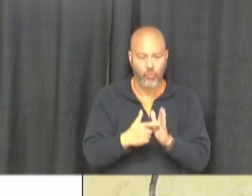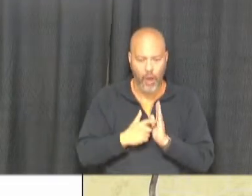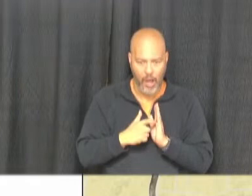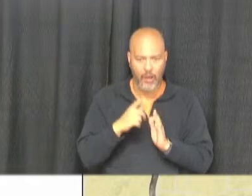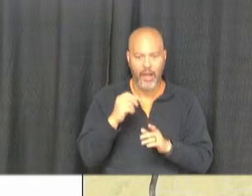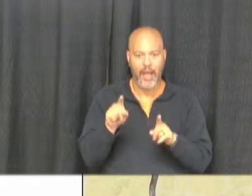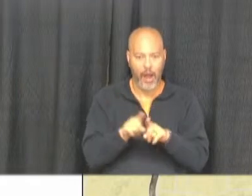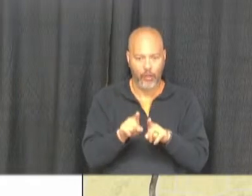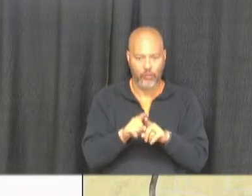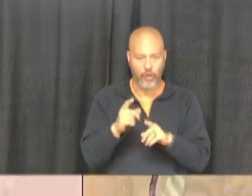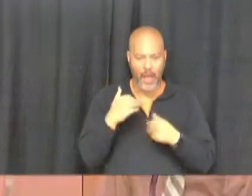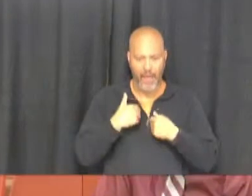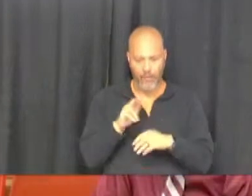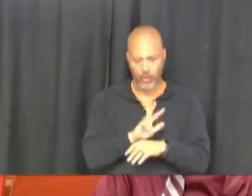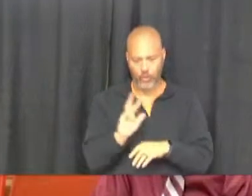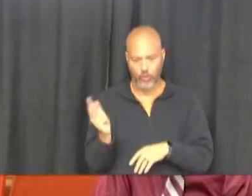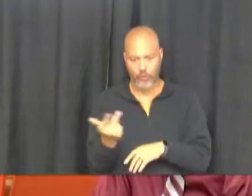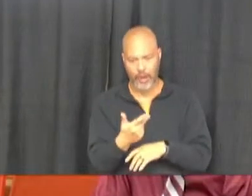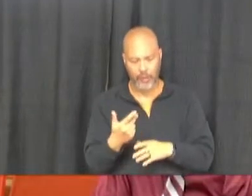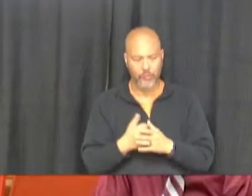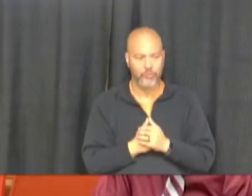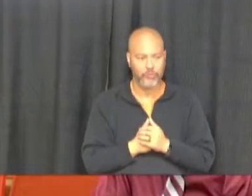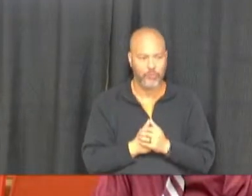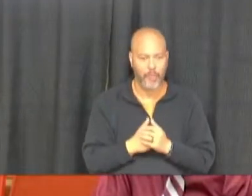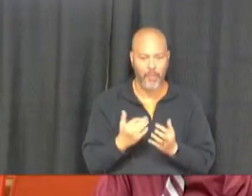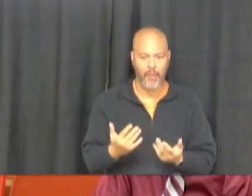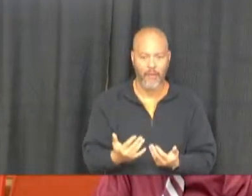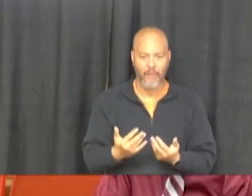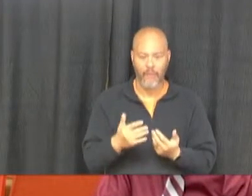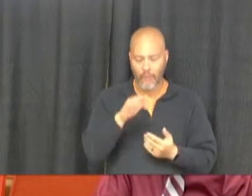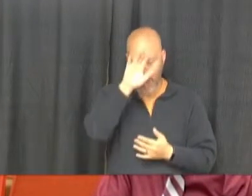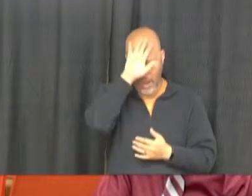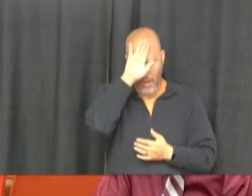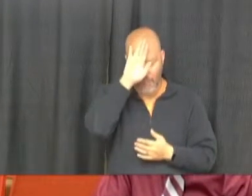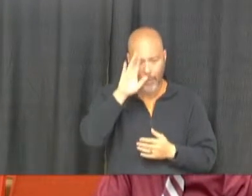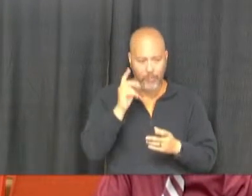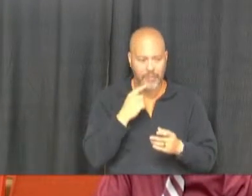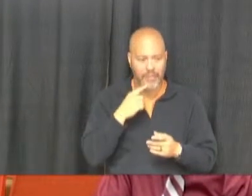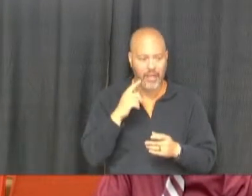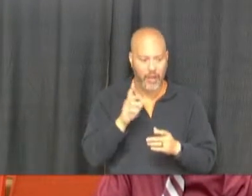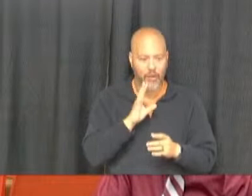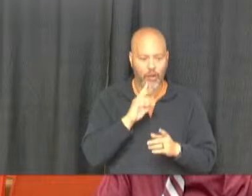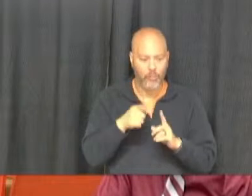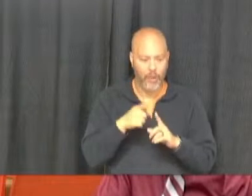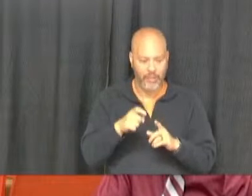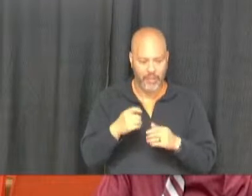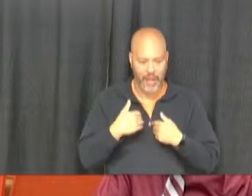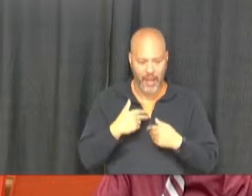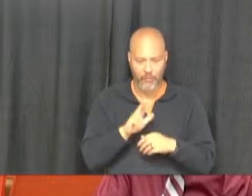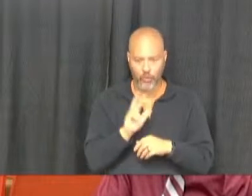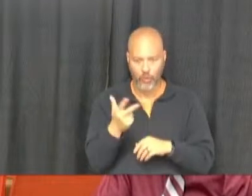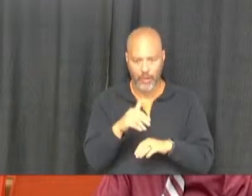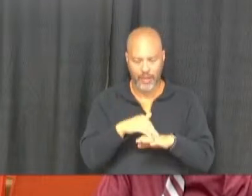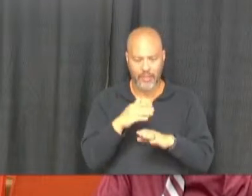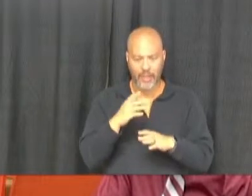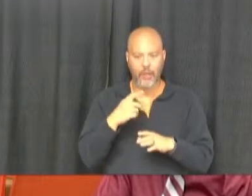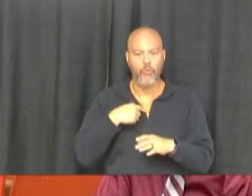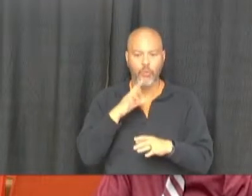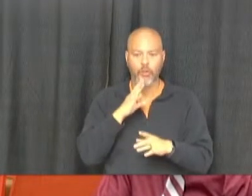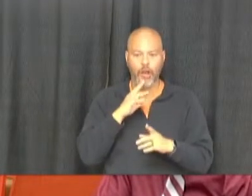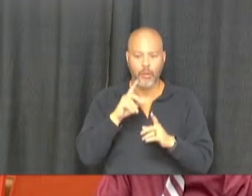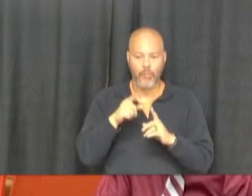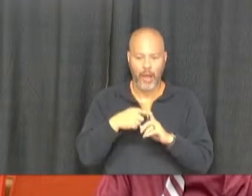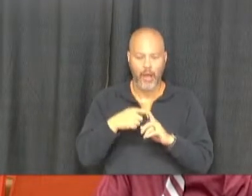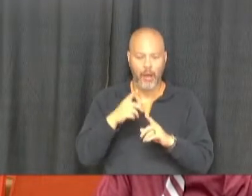a turnaround. The fire department also addressed the issue of a turnaround at the end of the street, which we will work on at a site plan